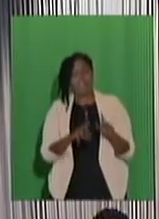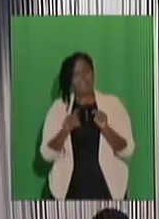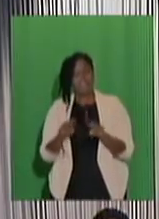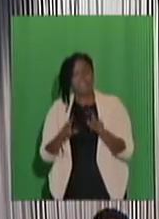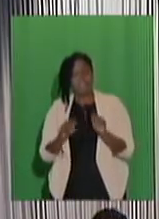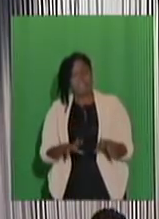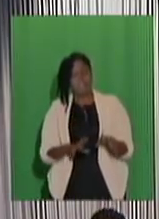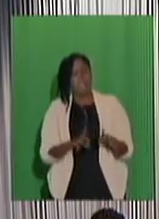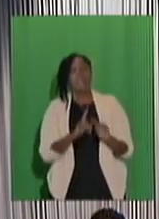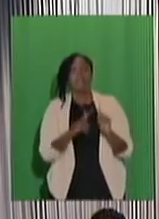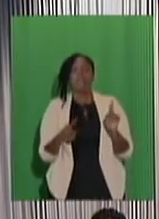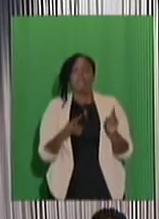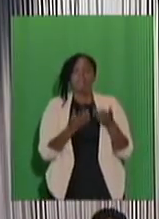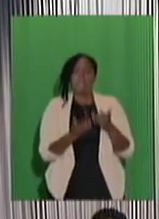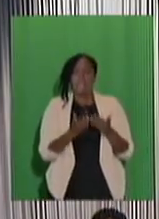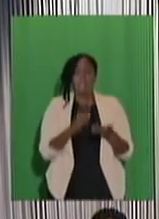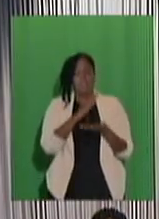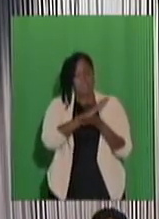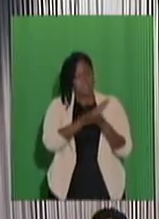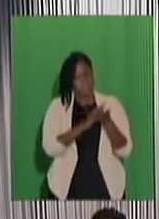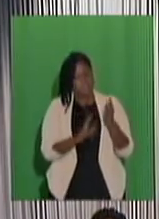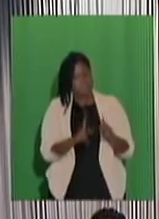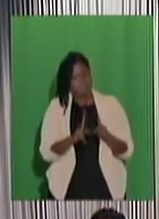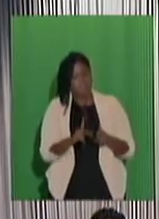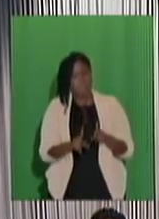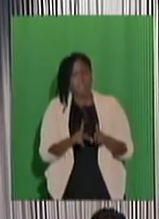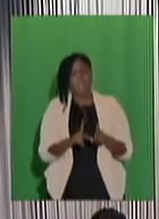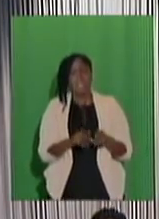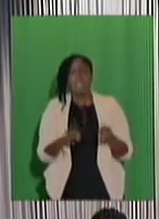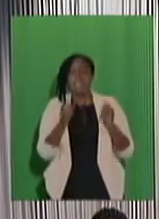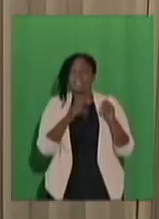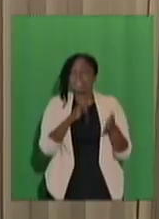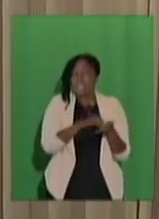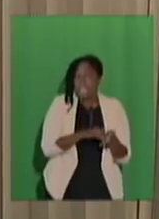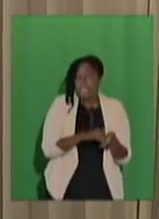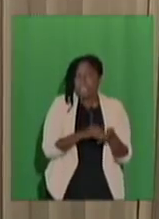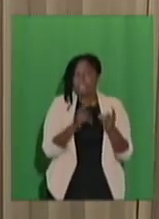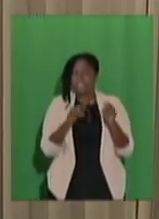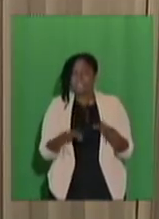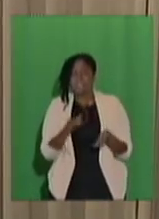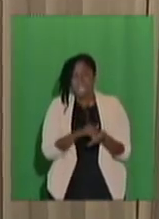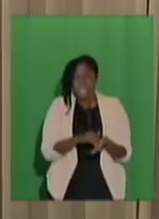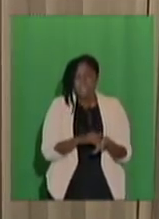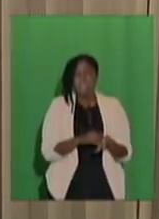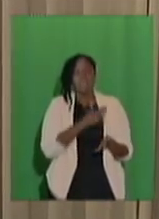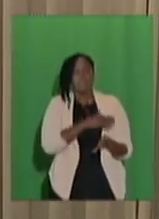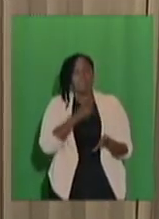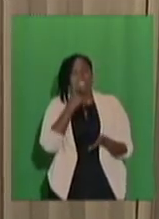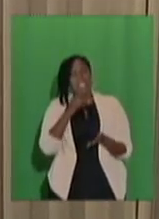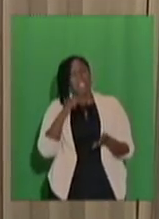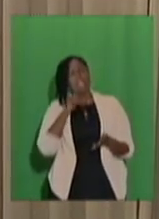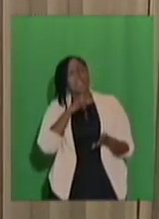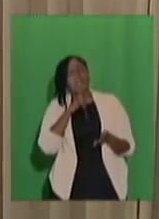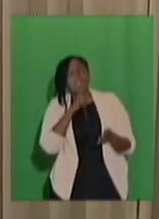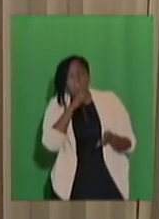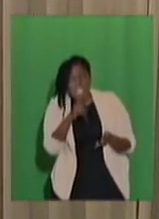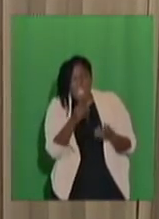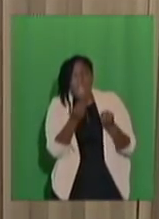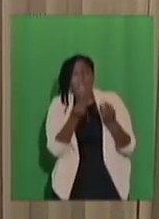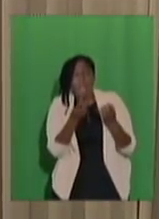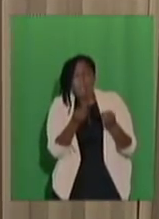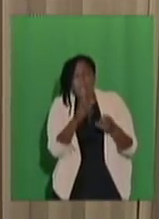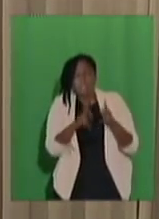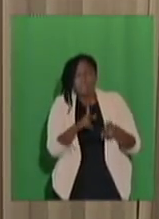patients had multiple tests. Can you tell us how many people were actually tested? Right. And also if you could give an update on the validation of our